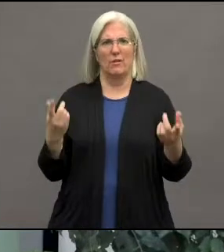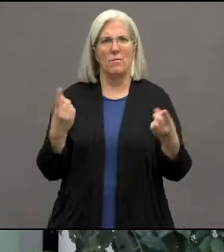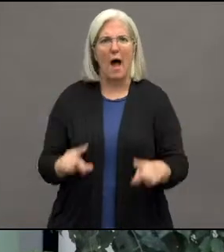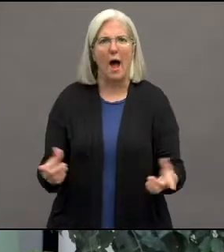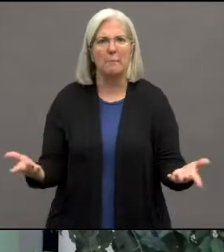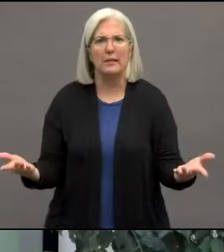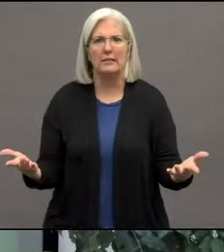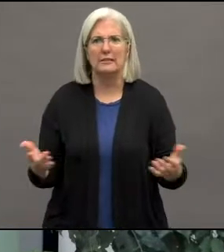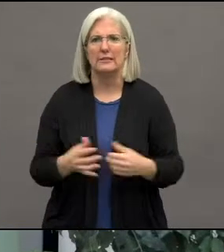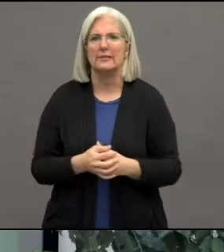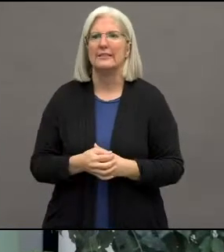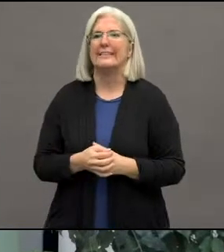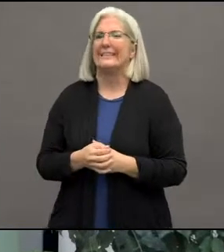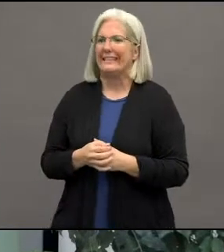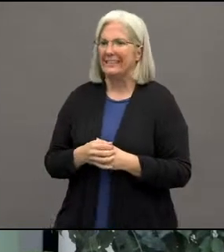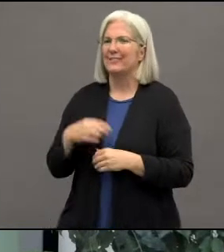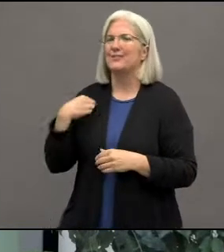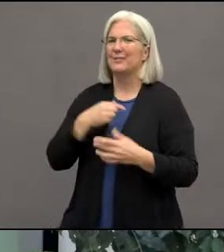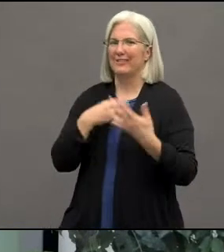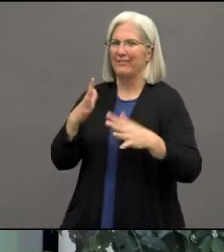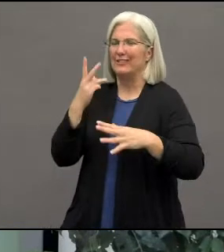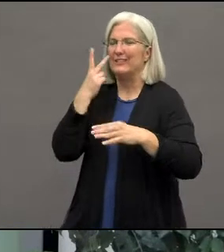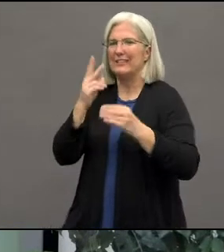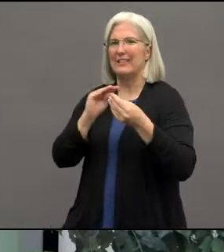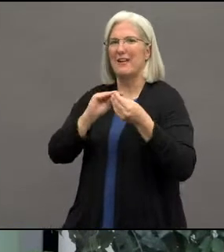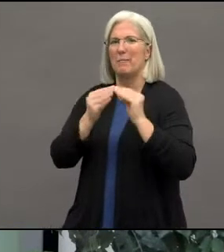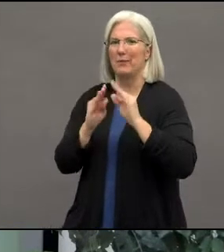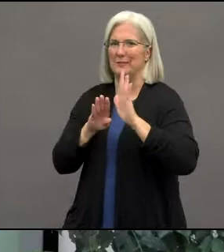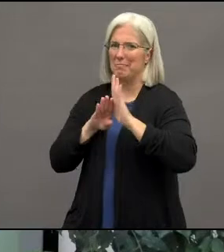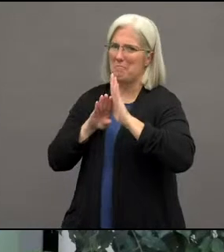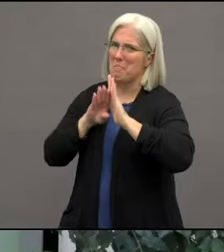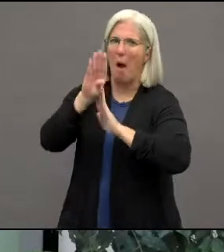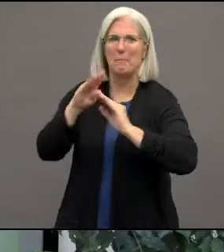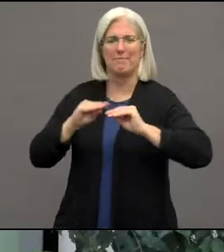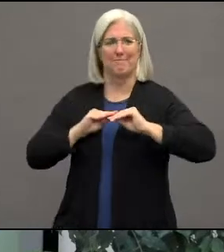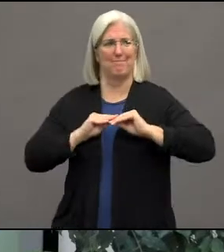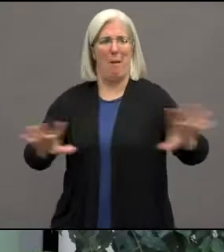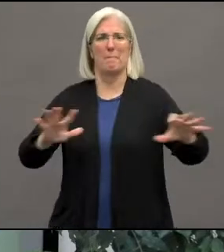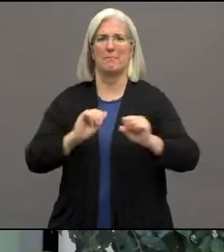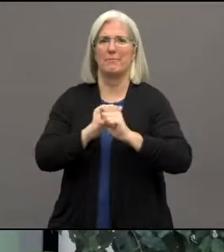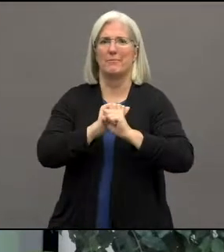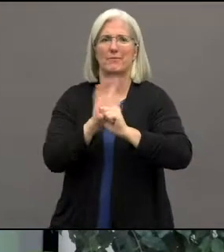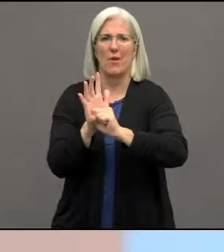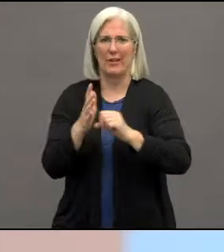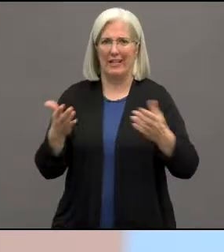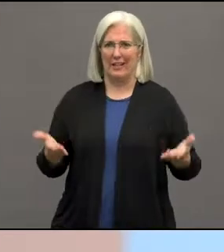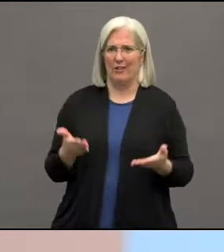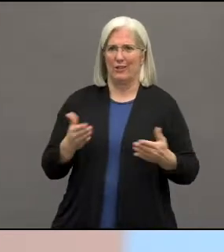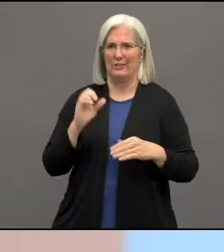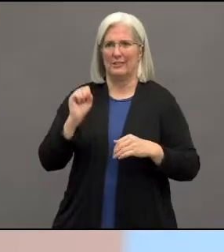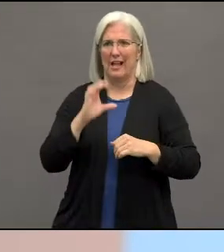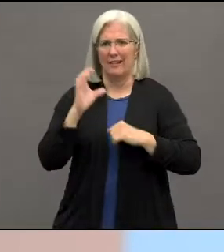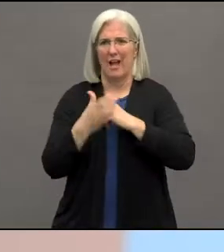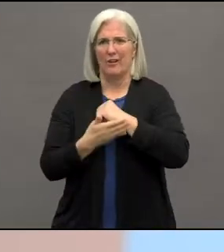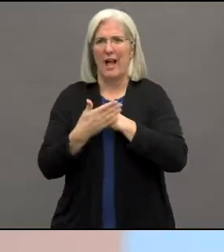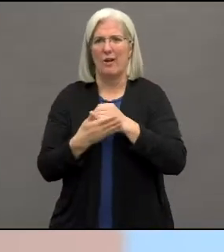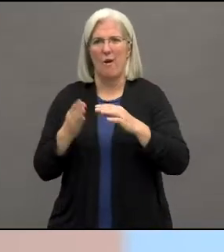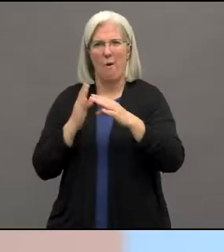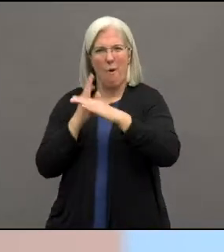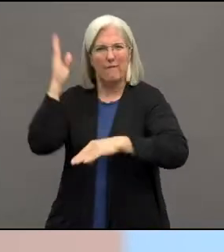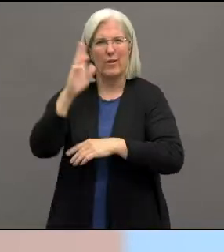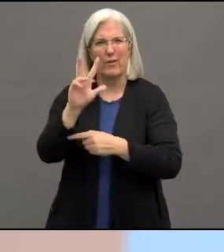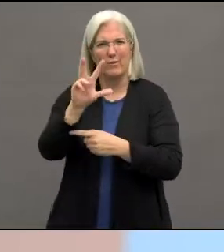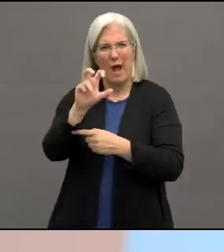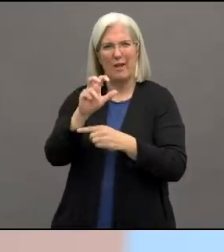increase of COVID-19 cases here in Santa Clara County. We've been over 300 cases in the past few